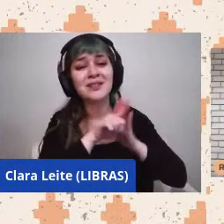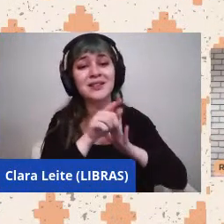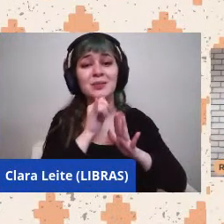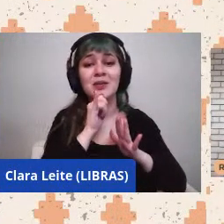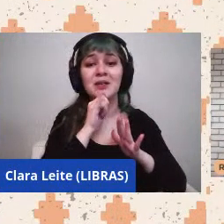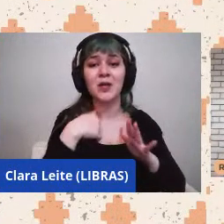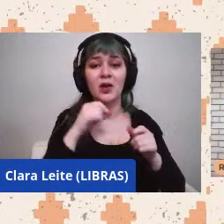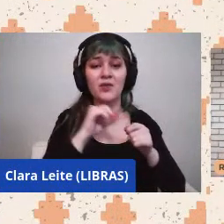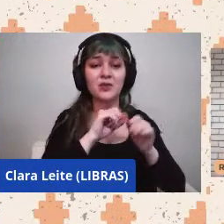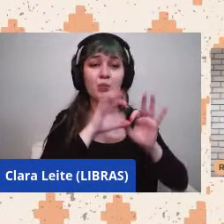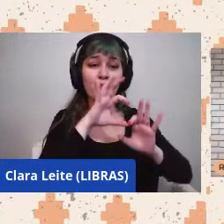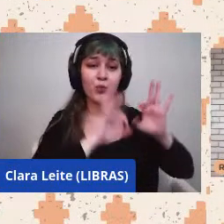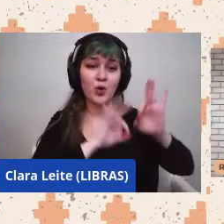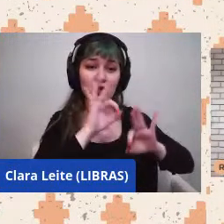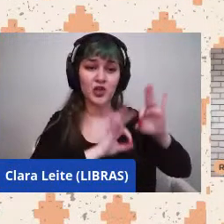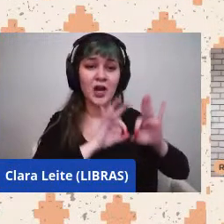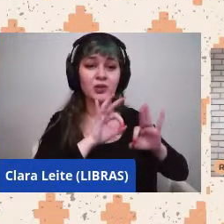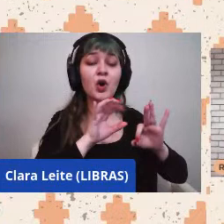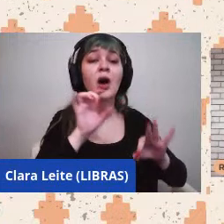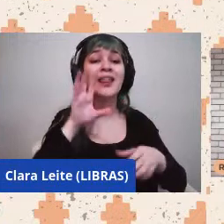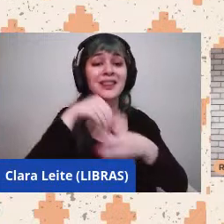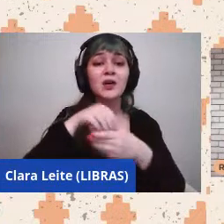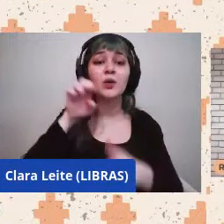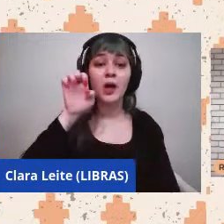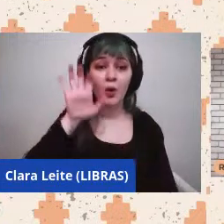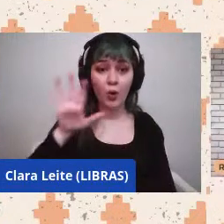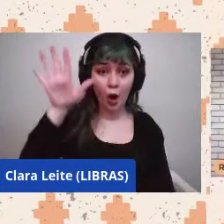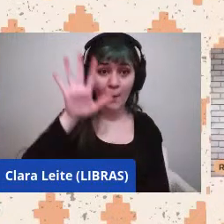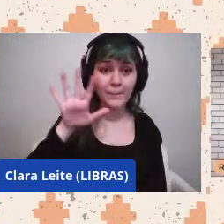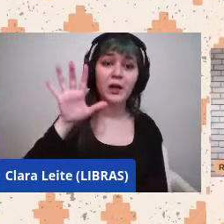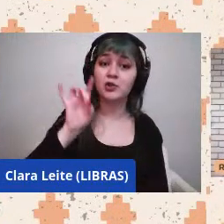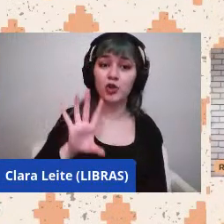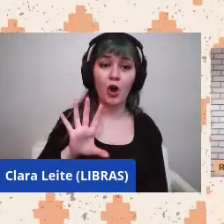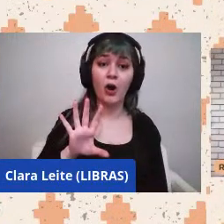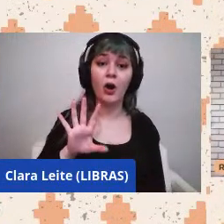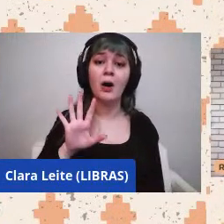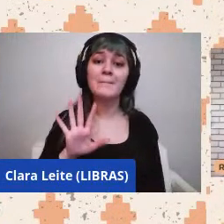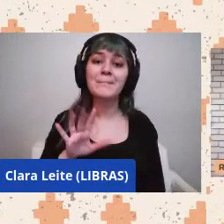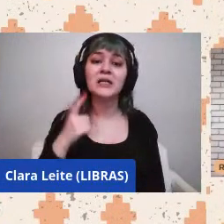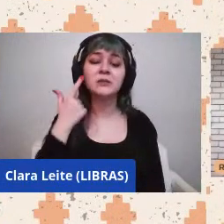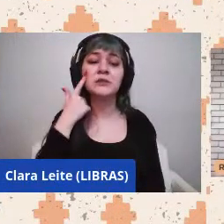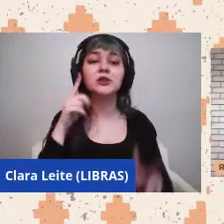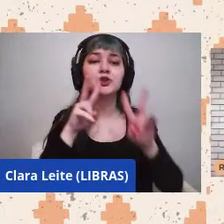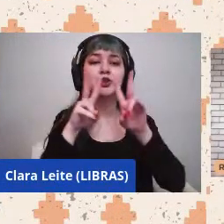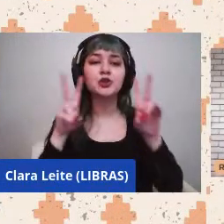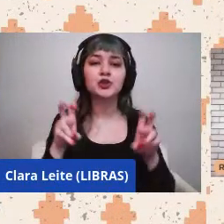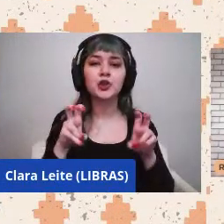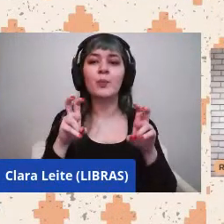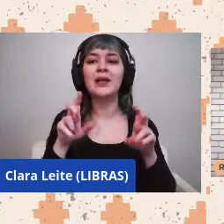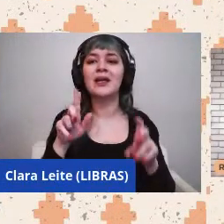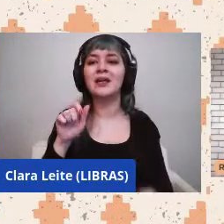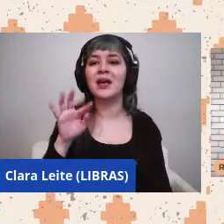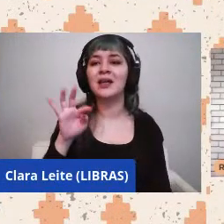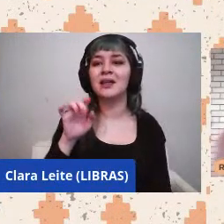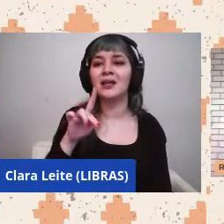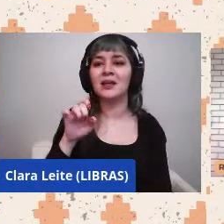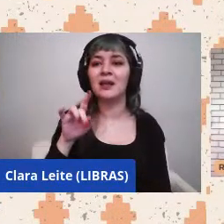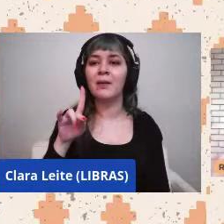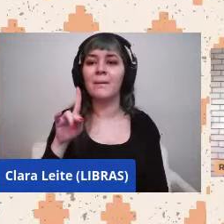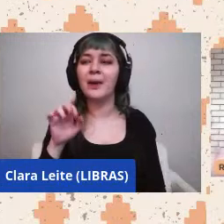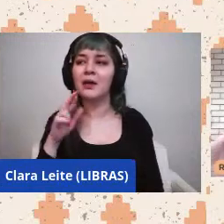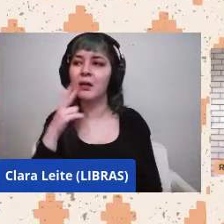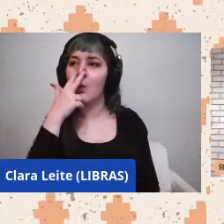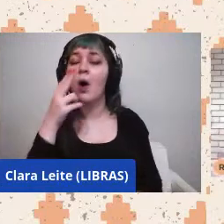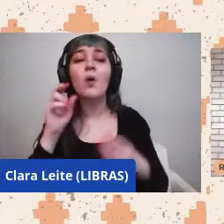I've recently done just within Europe, in terms of kind of gatekeepers within higher education,